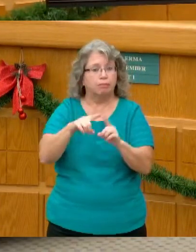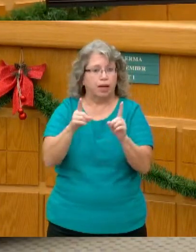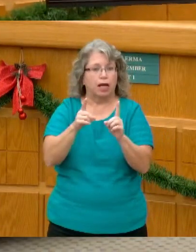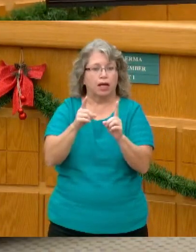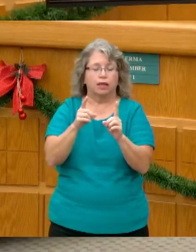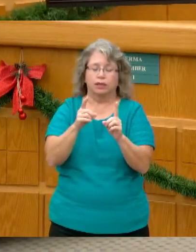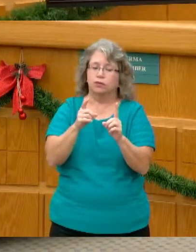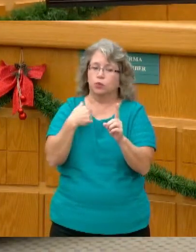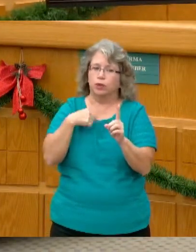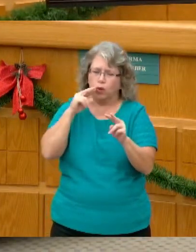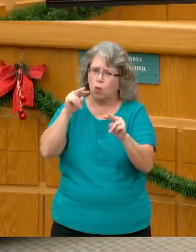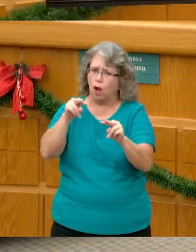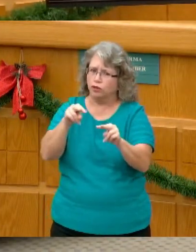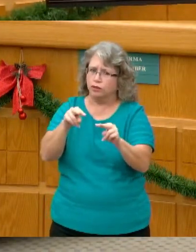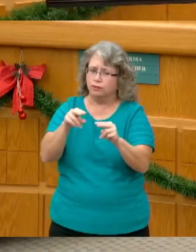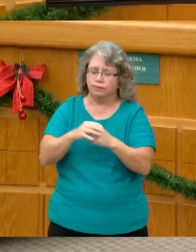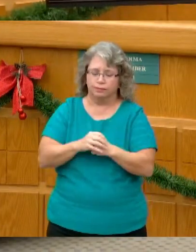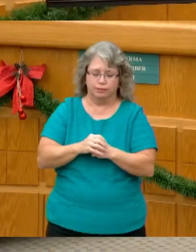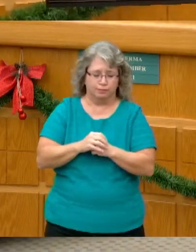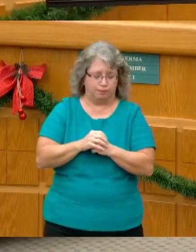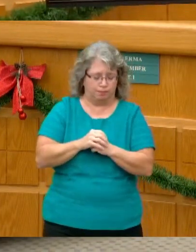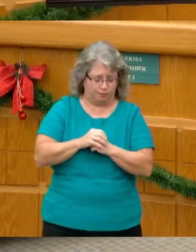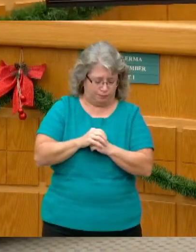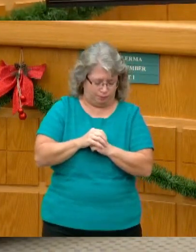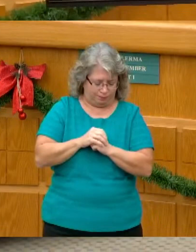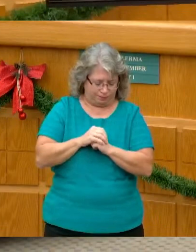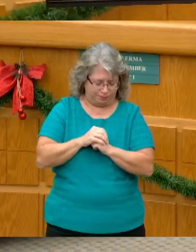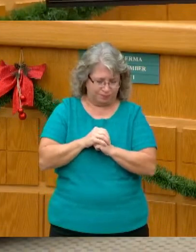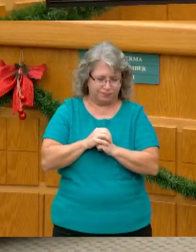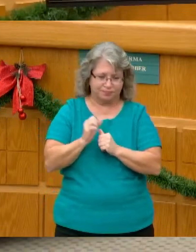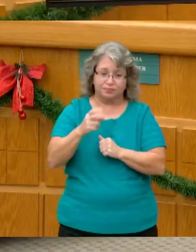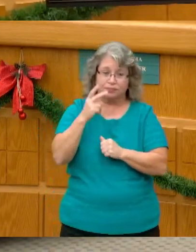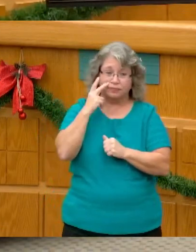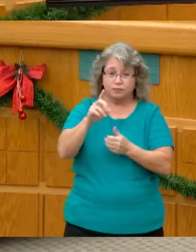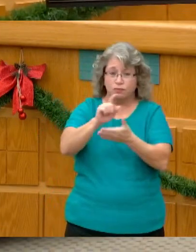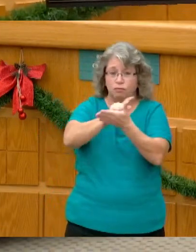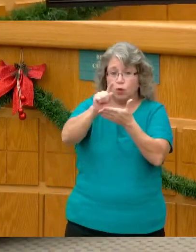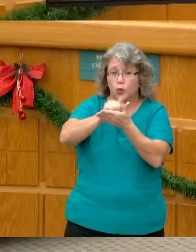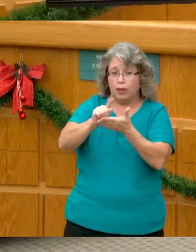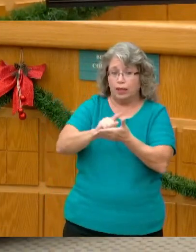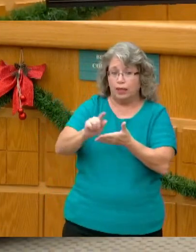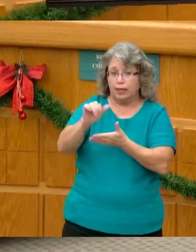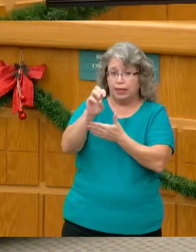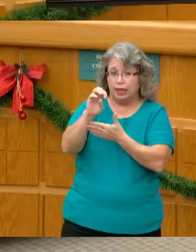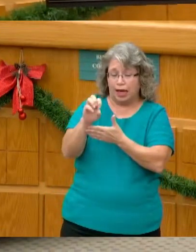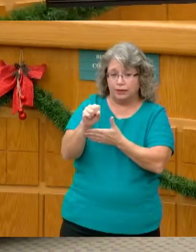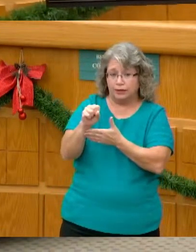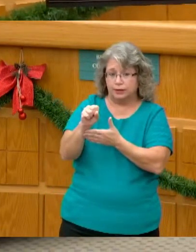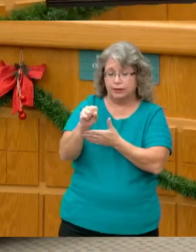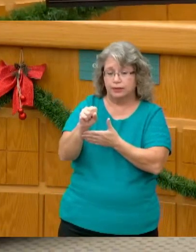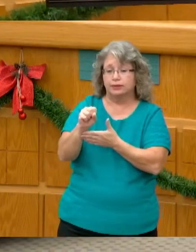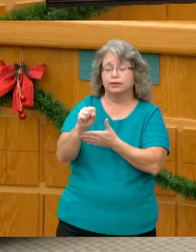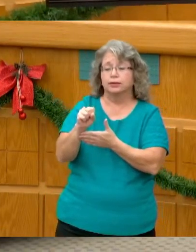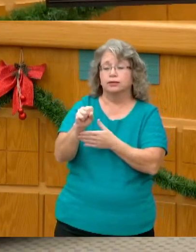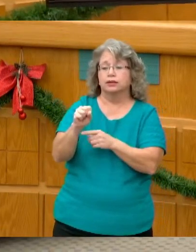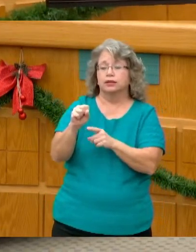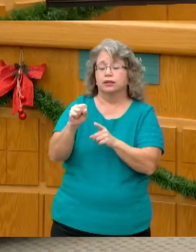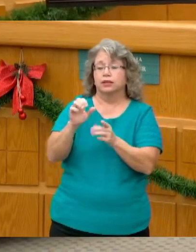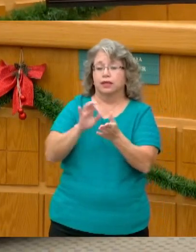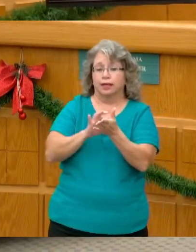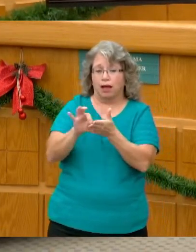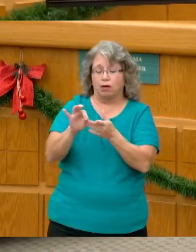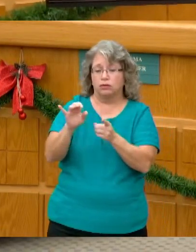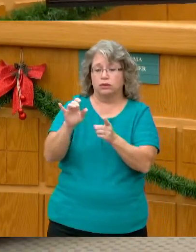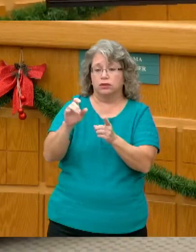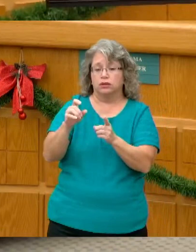please. As you can see, these are the weekly case counts. The previous week from November